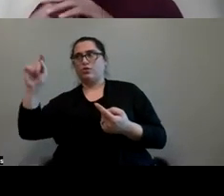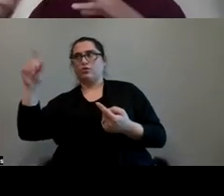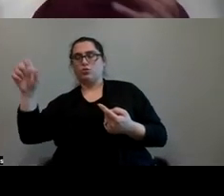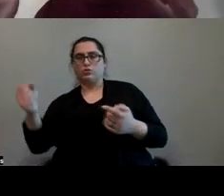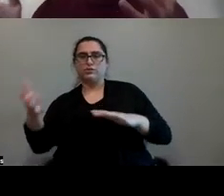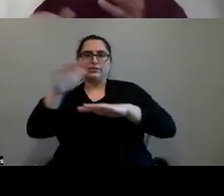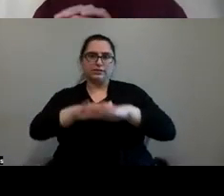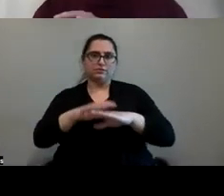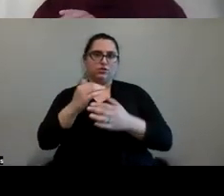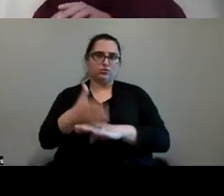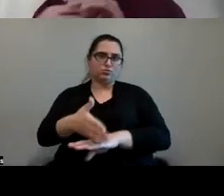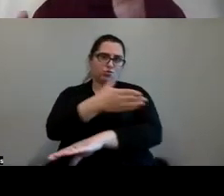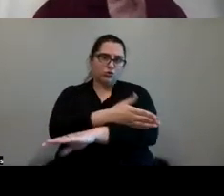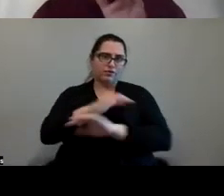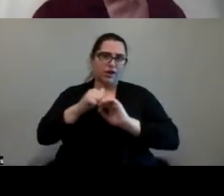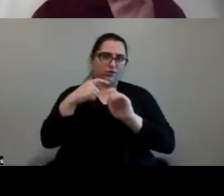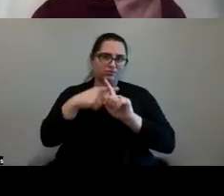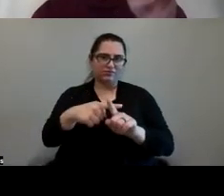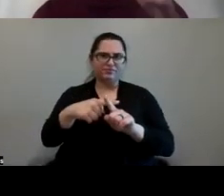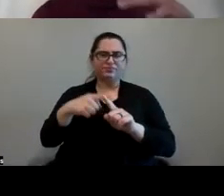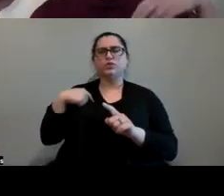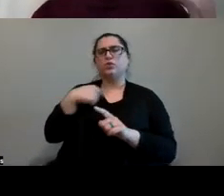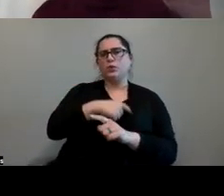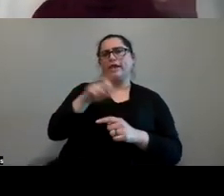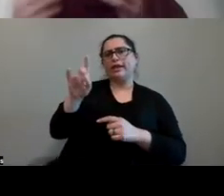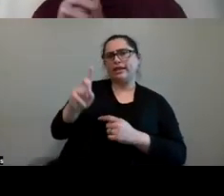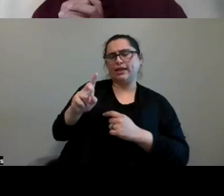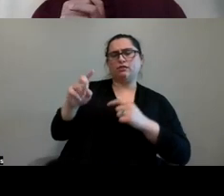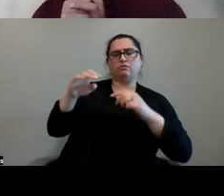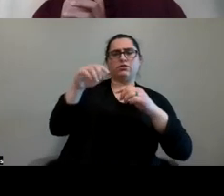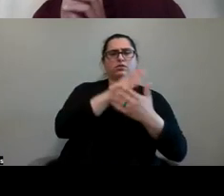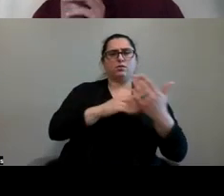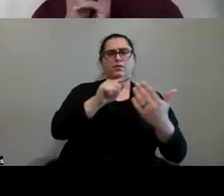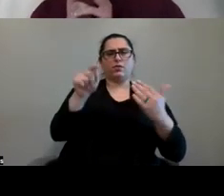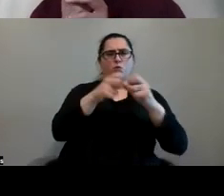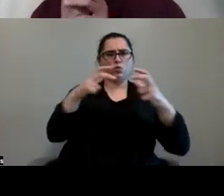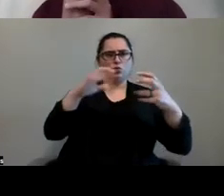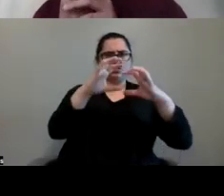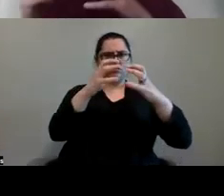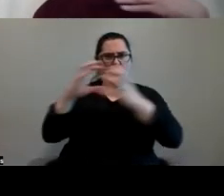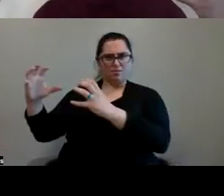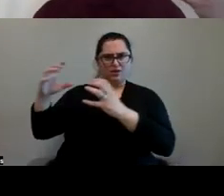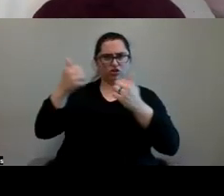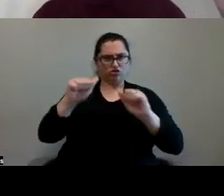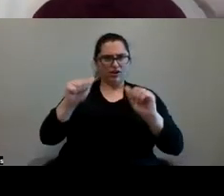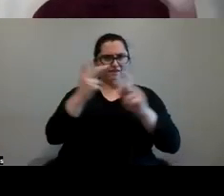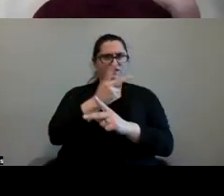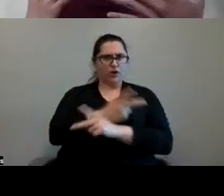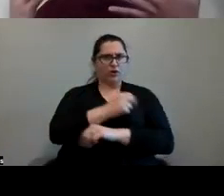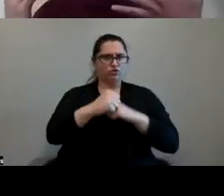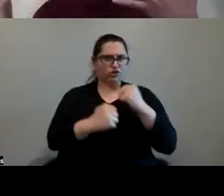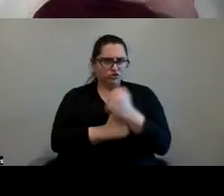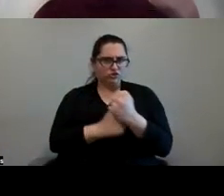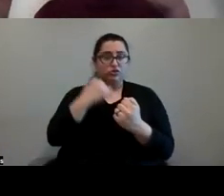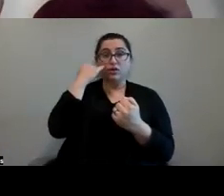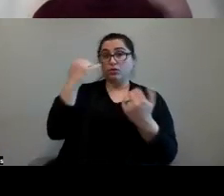tried to determine the structure of some of these complexes. So if you want to use a structural method, sometimes the